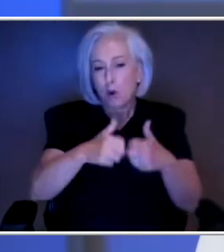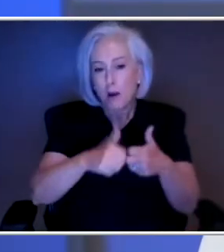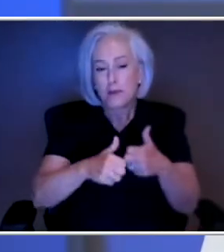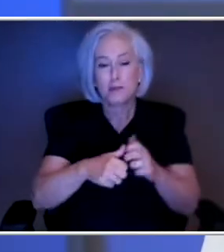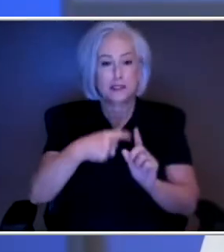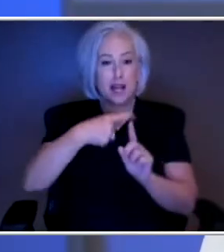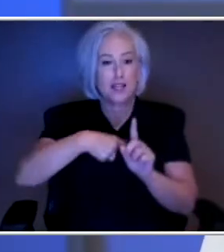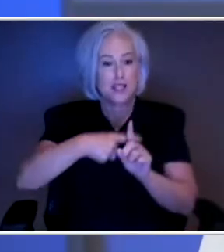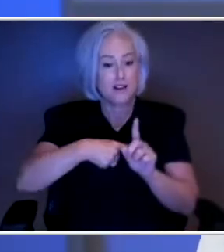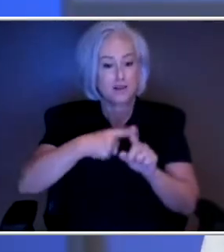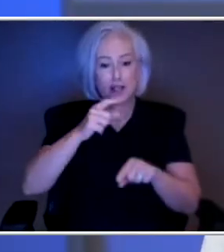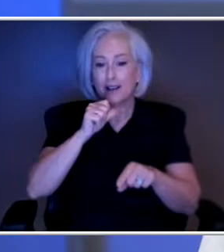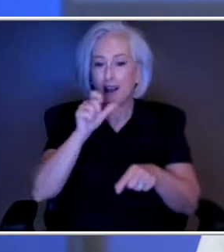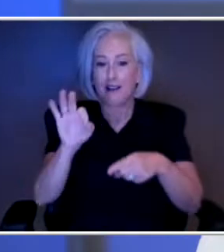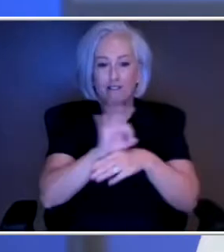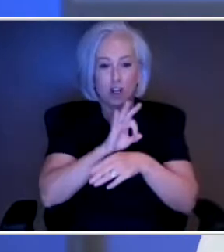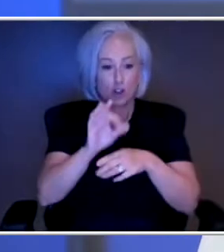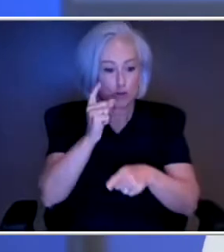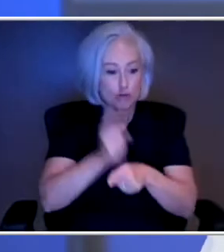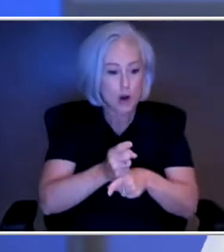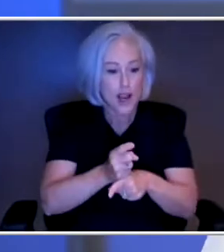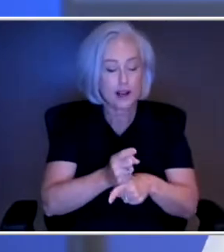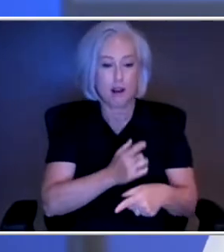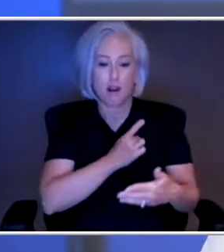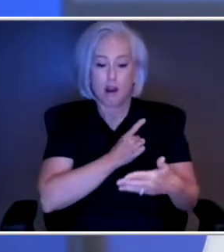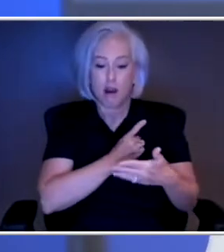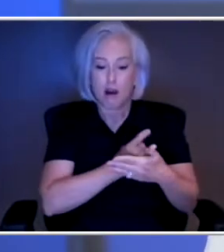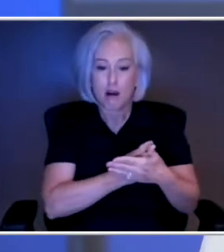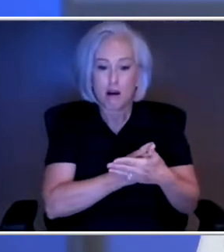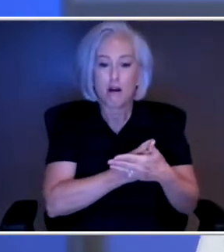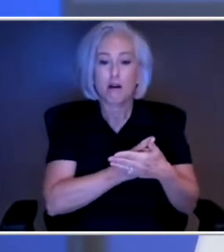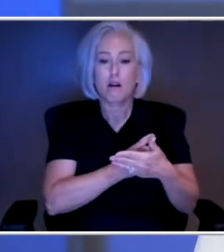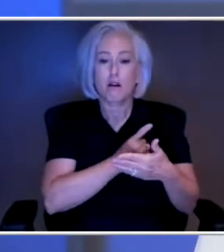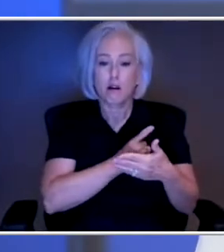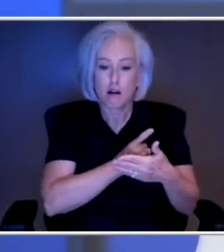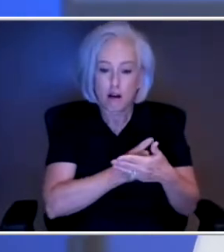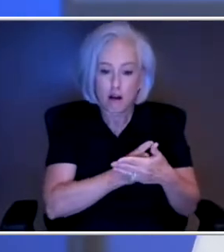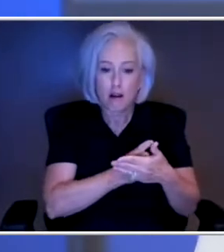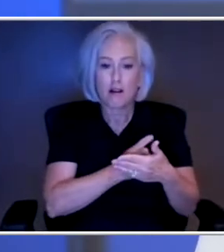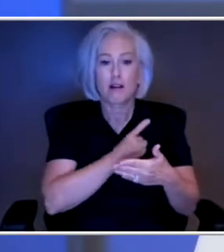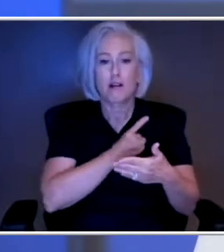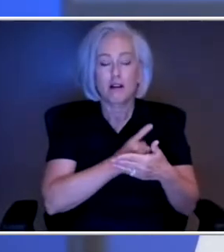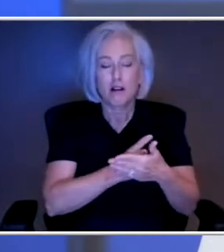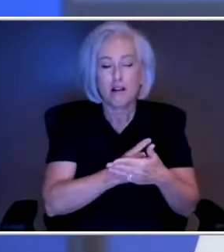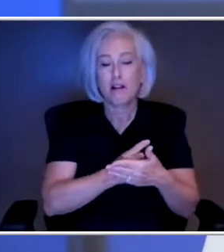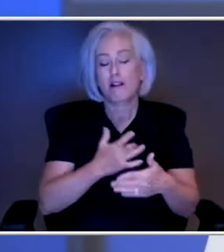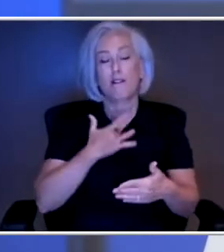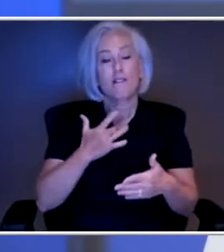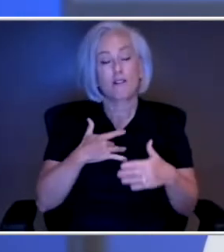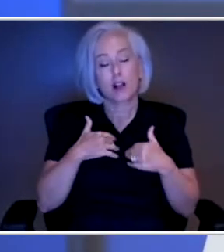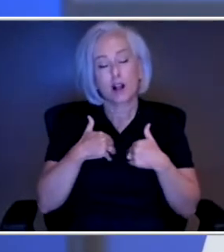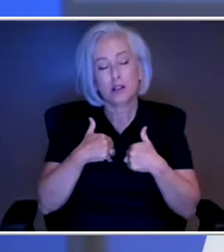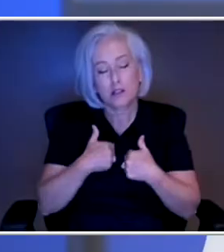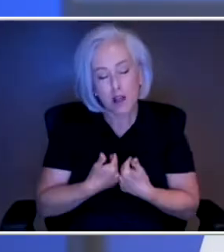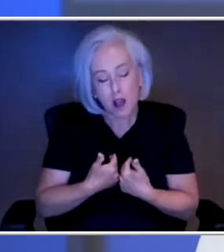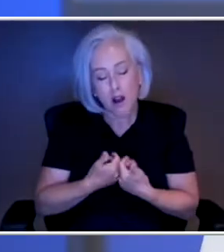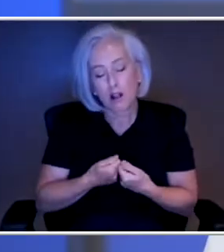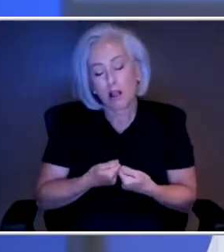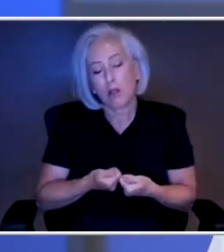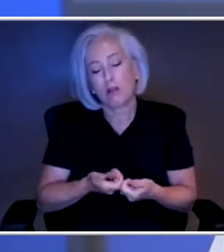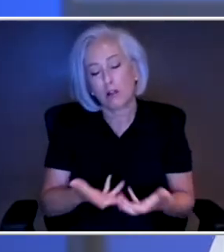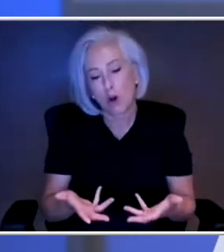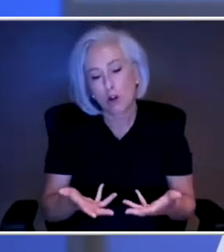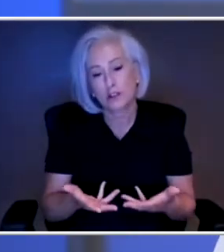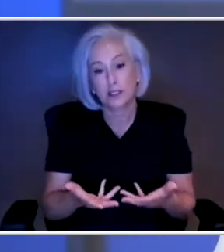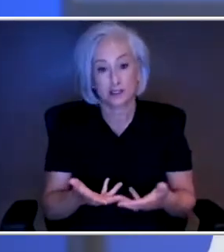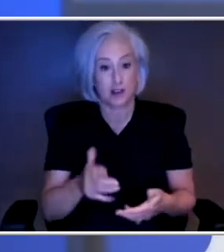heart rate may slow down, you may feel lethargic and drowsy. So it's one of those special glands in the body that's situated right in